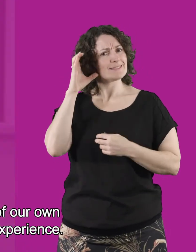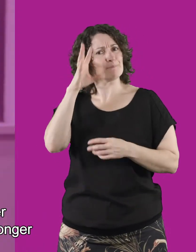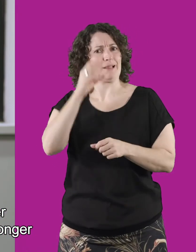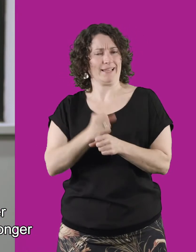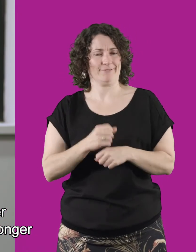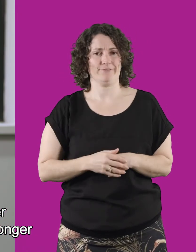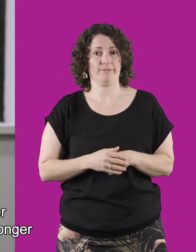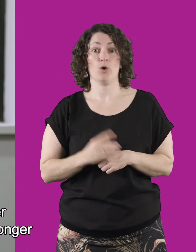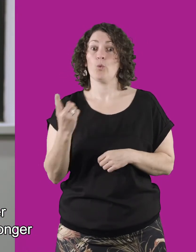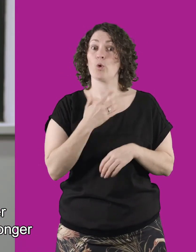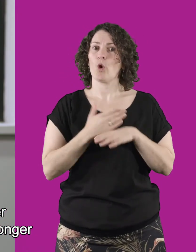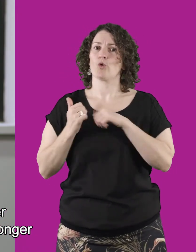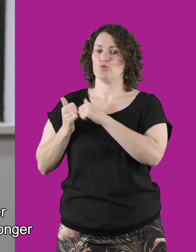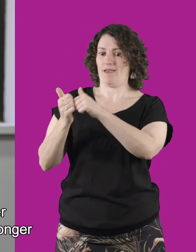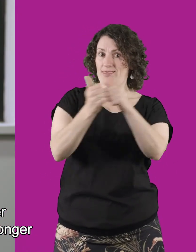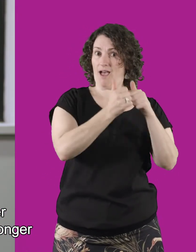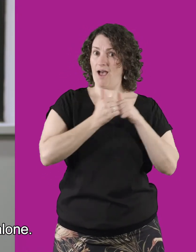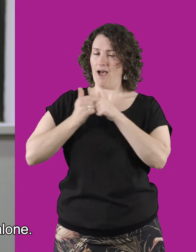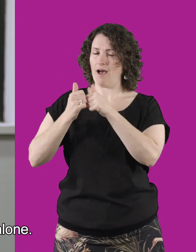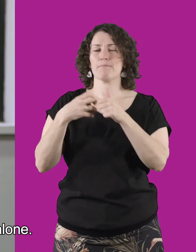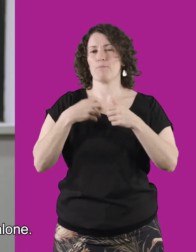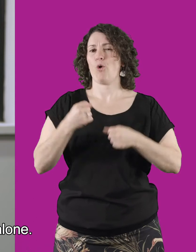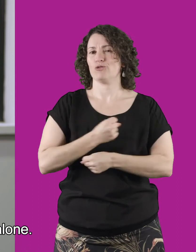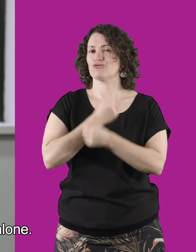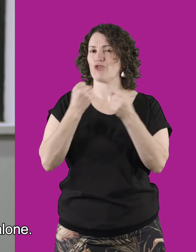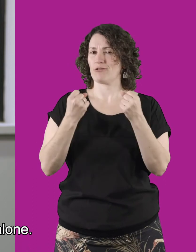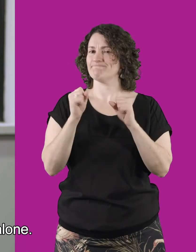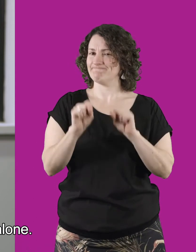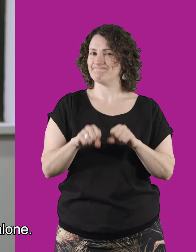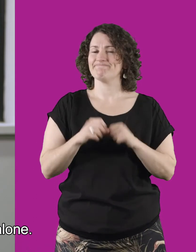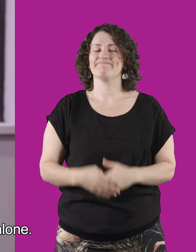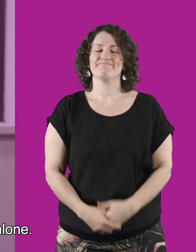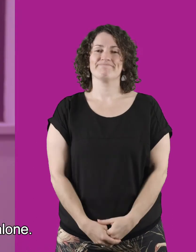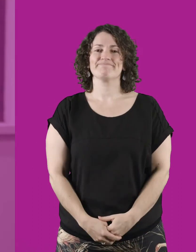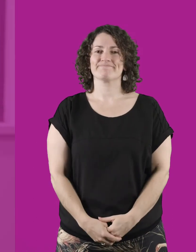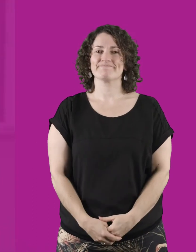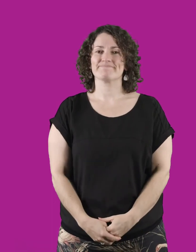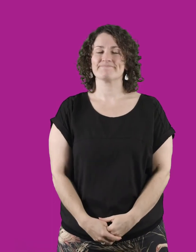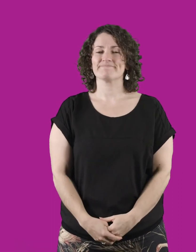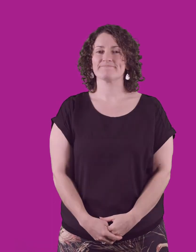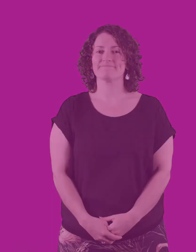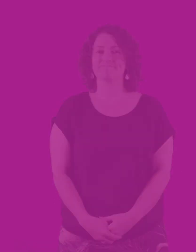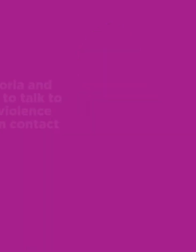experience. It's together that we are stronger, and we're not alone.